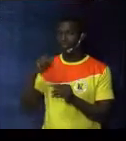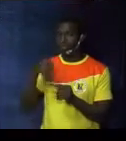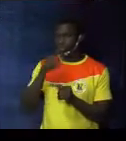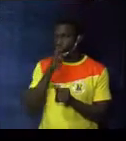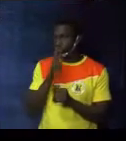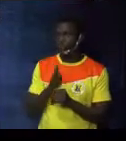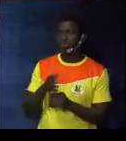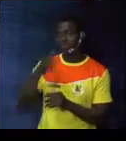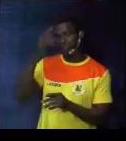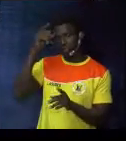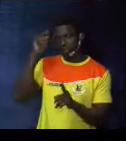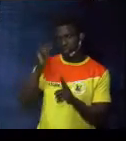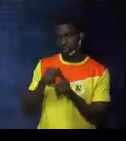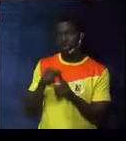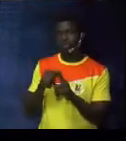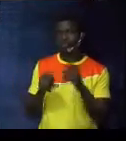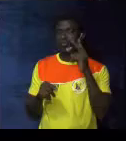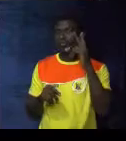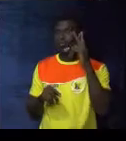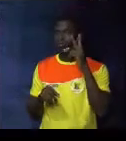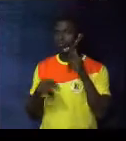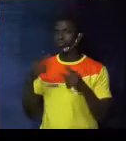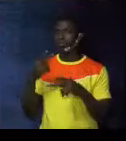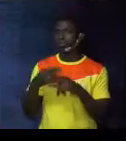chord. This is a chord.